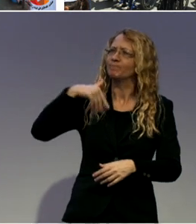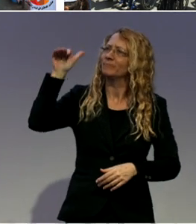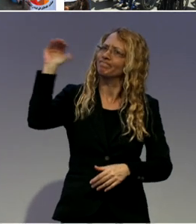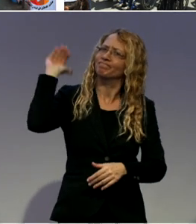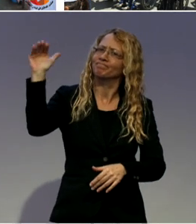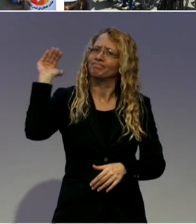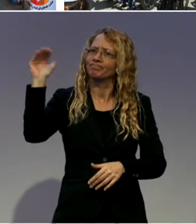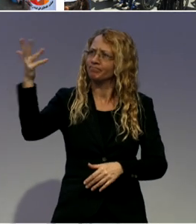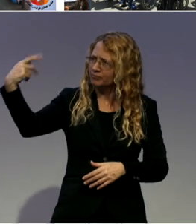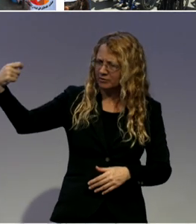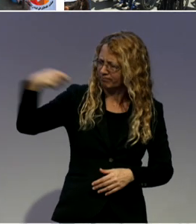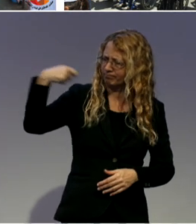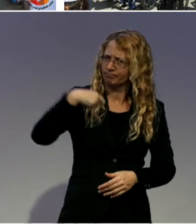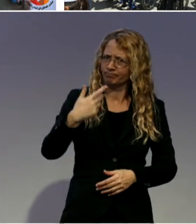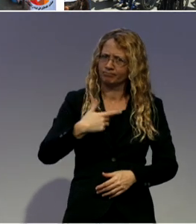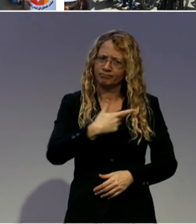a prerequisite